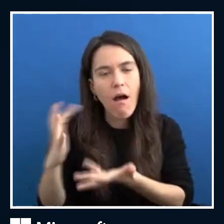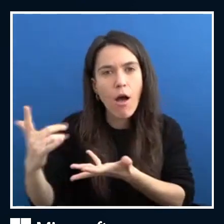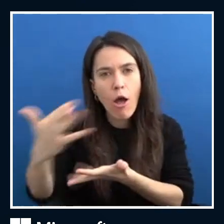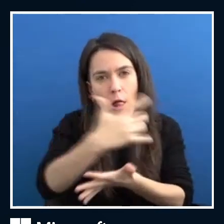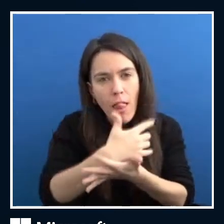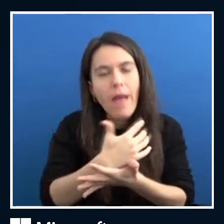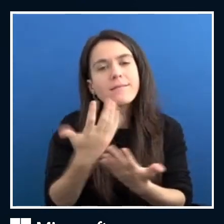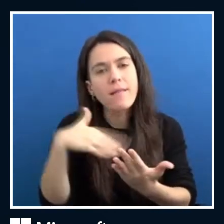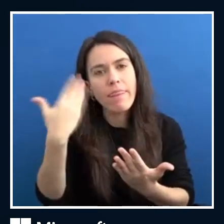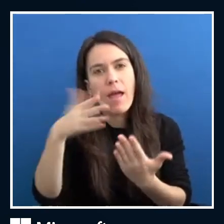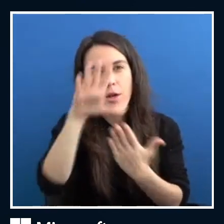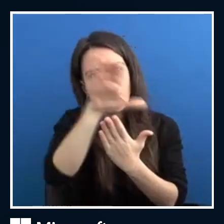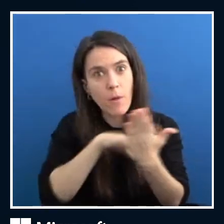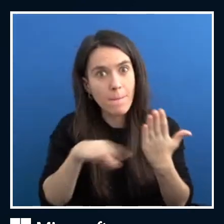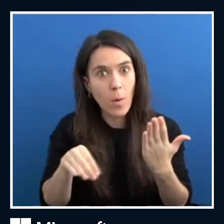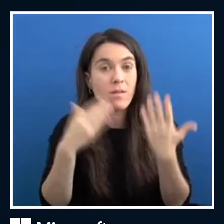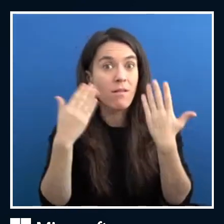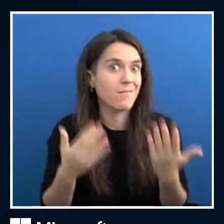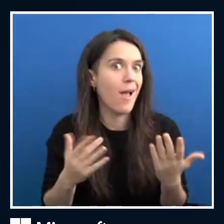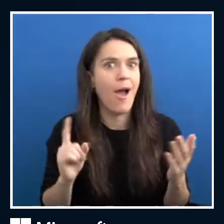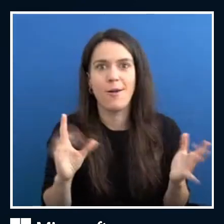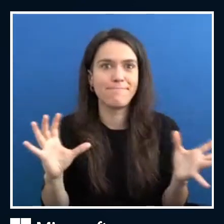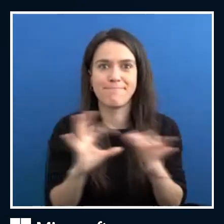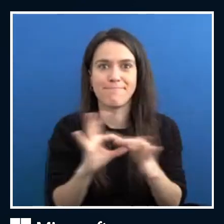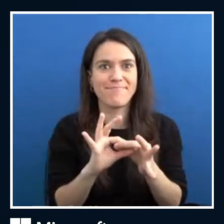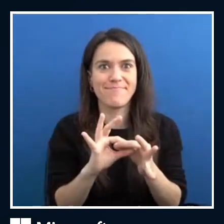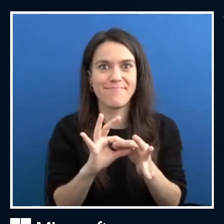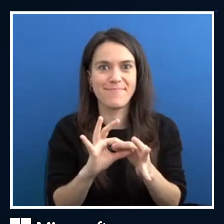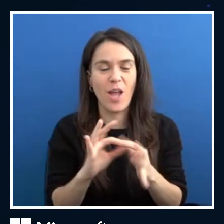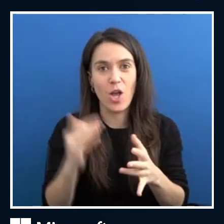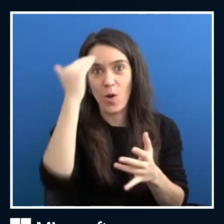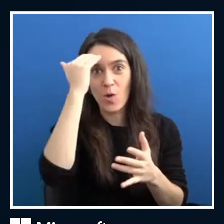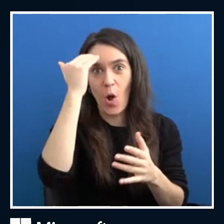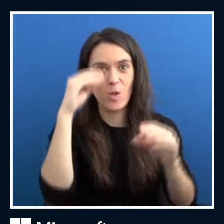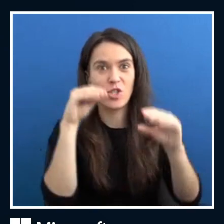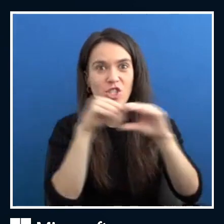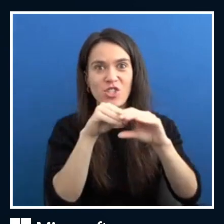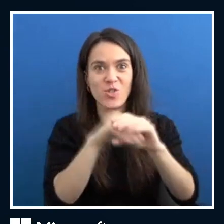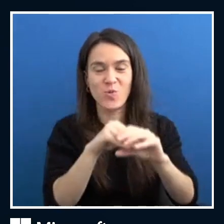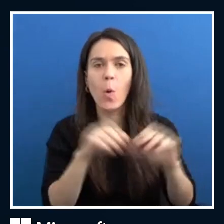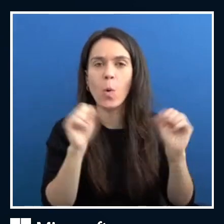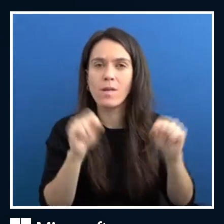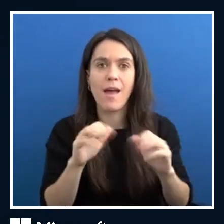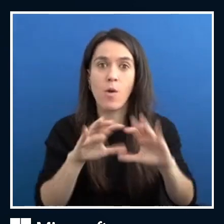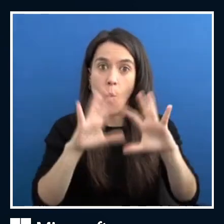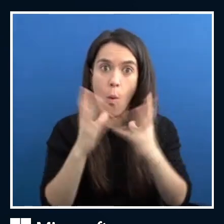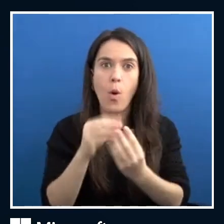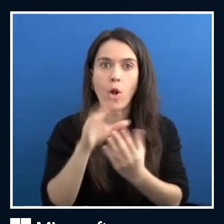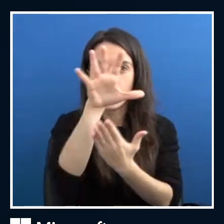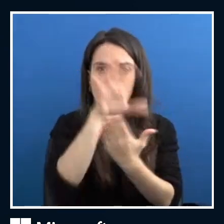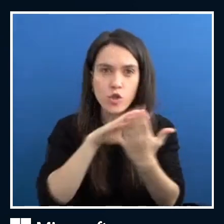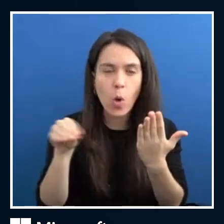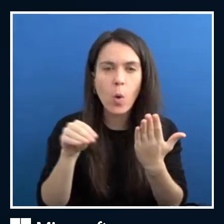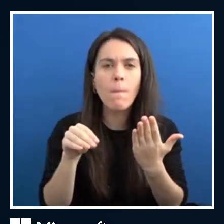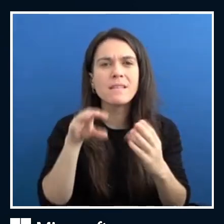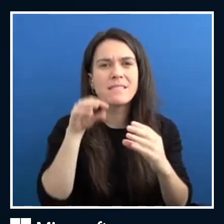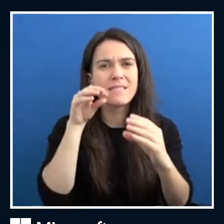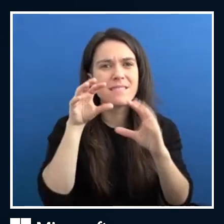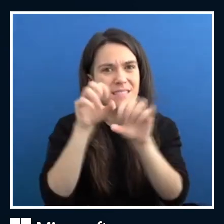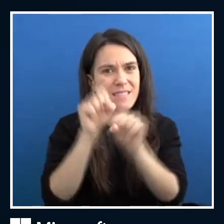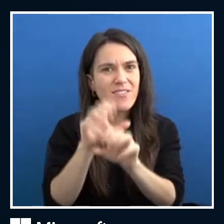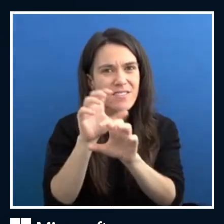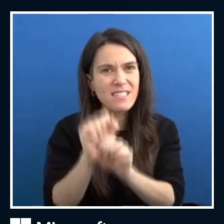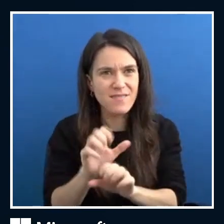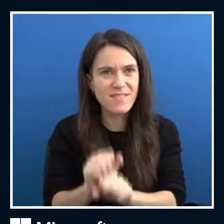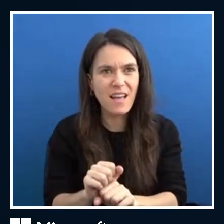with connecting to the knowledge store, you can save all of the documents with enrichments to a separate blob storage. And